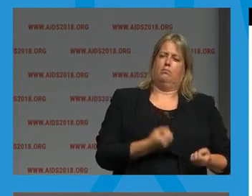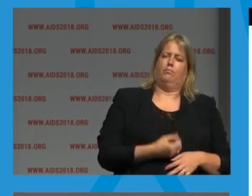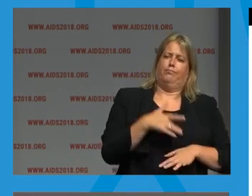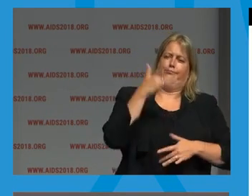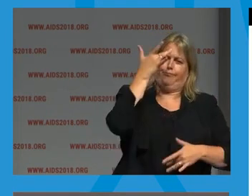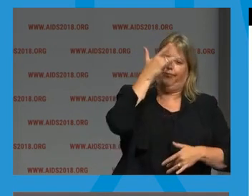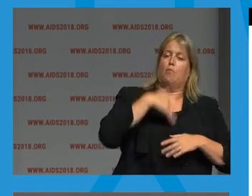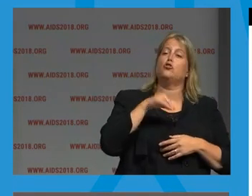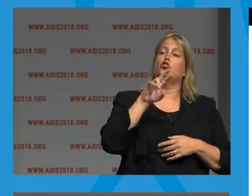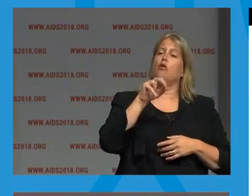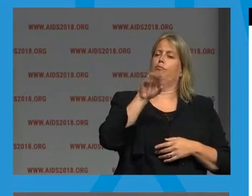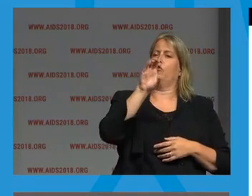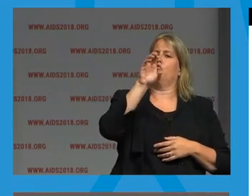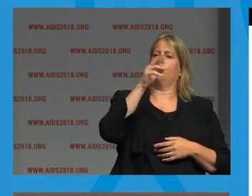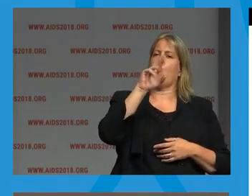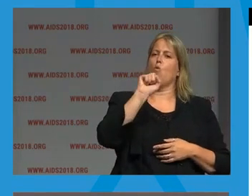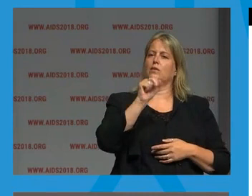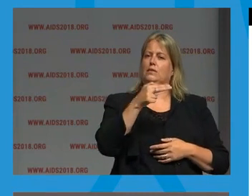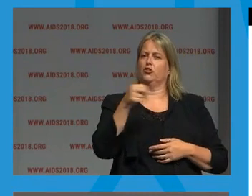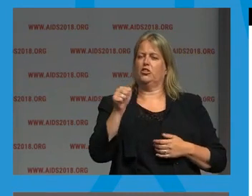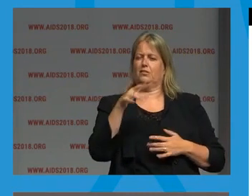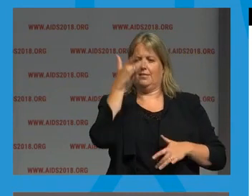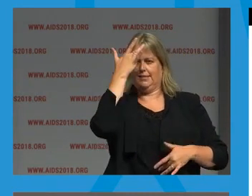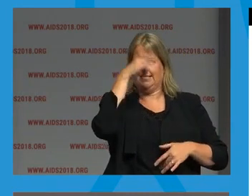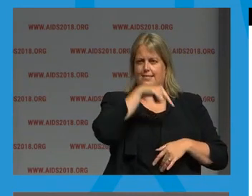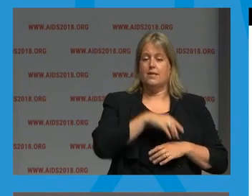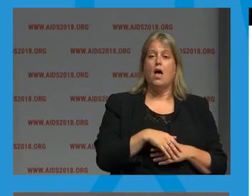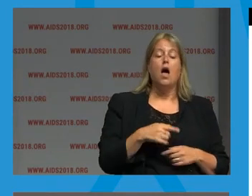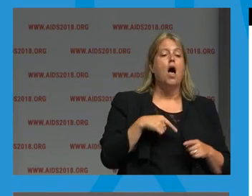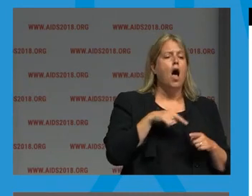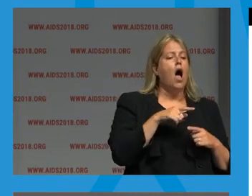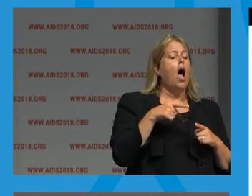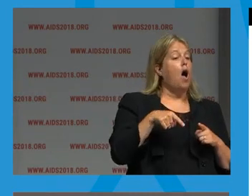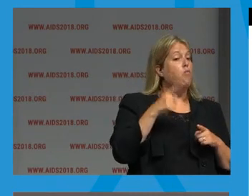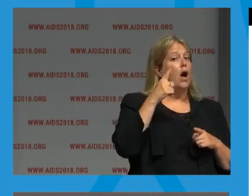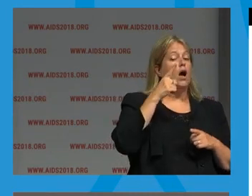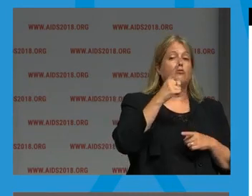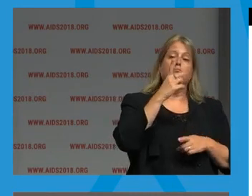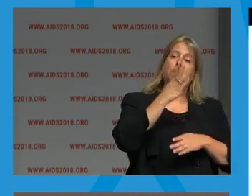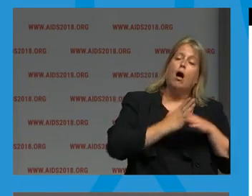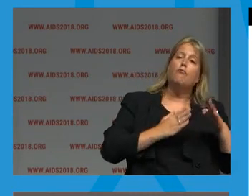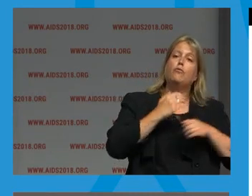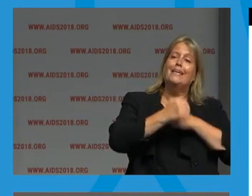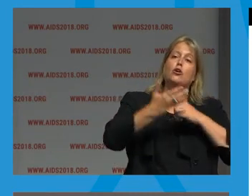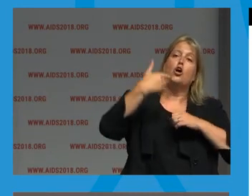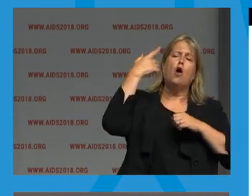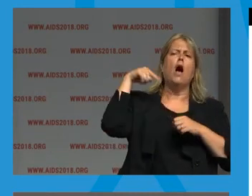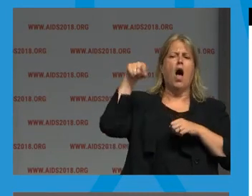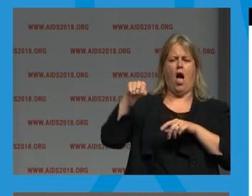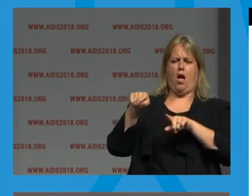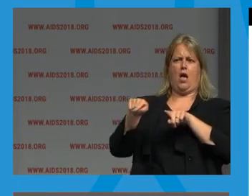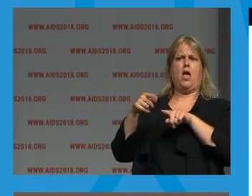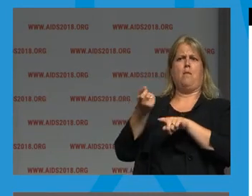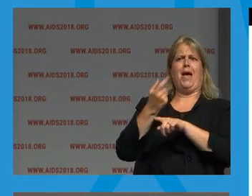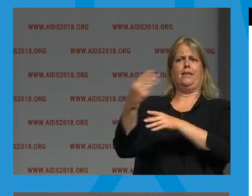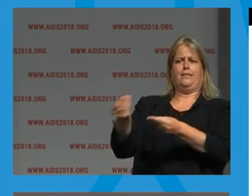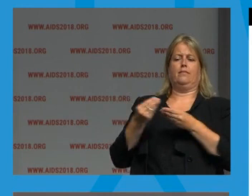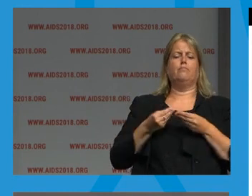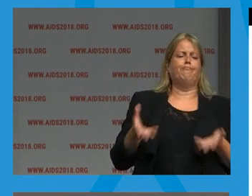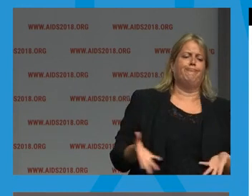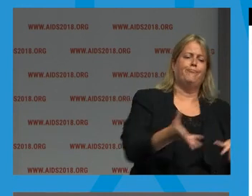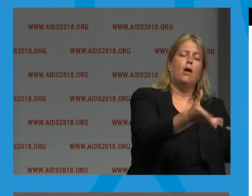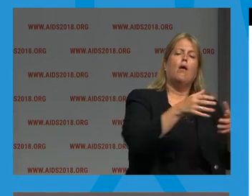disease. So what we embarked upon more than a year and a half ago was an exploratory open-label